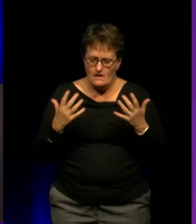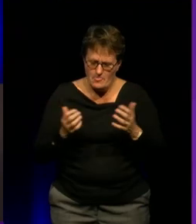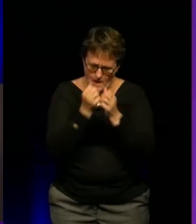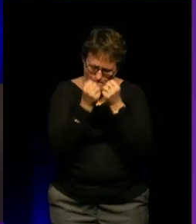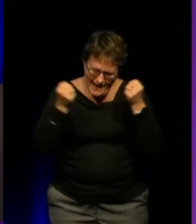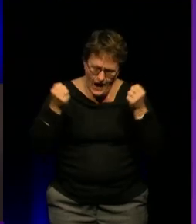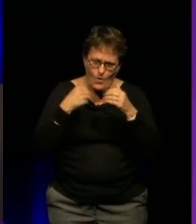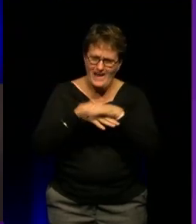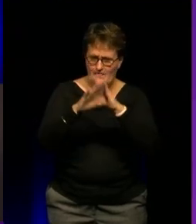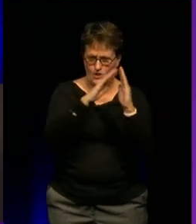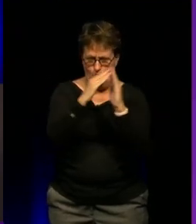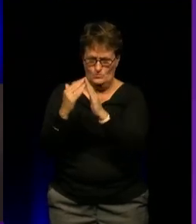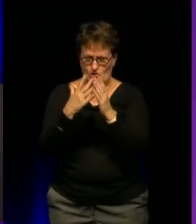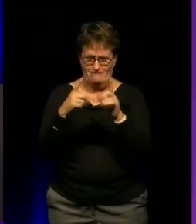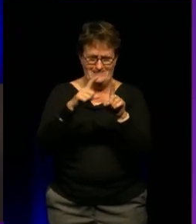community